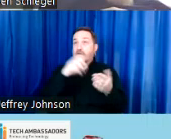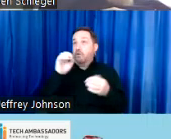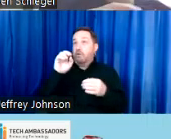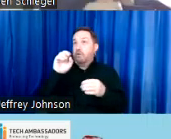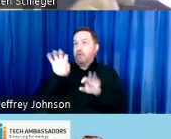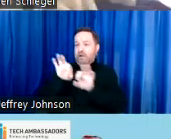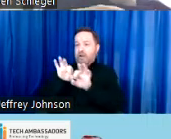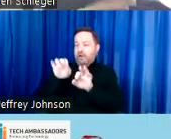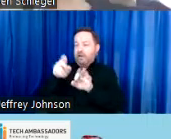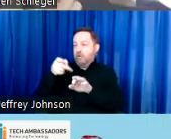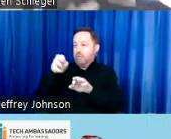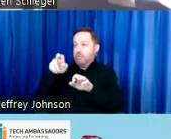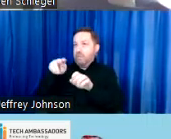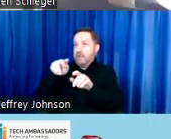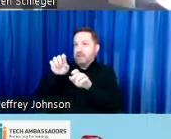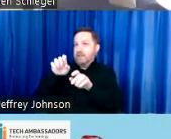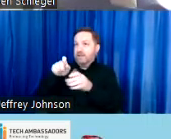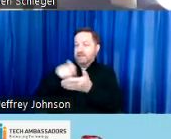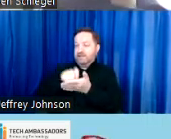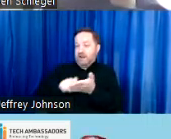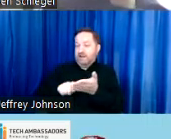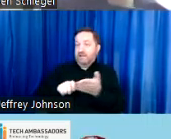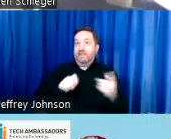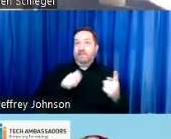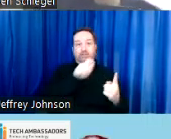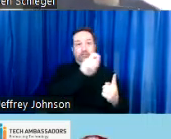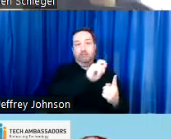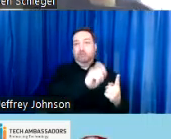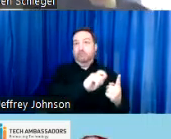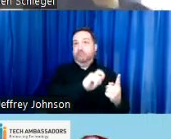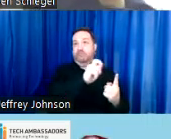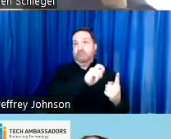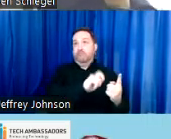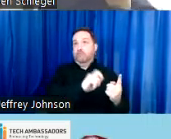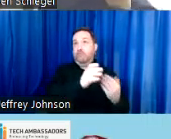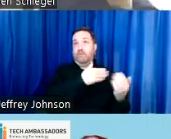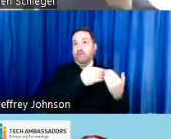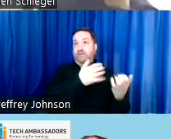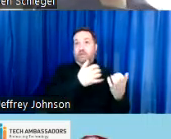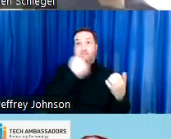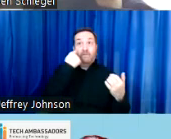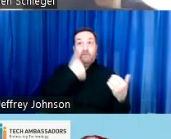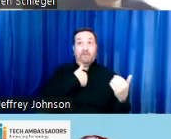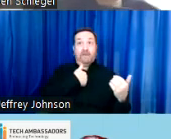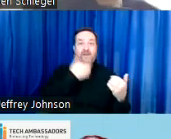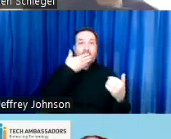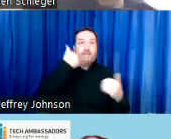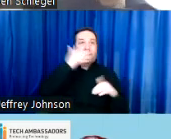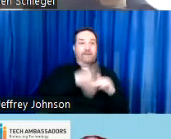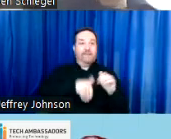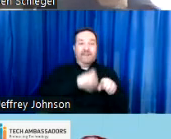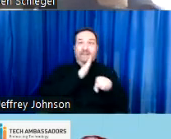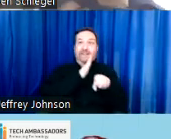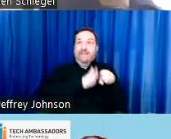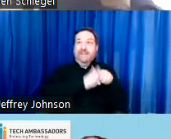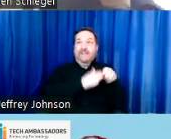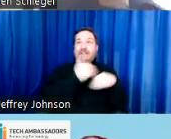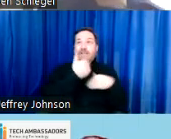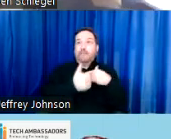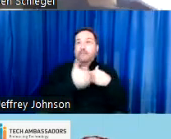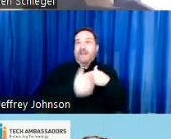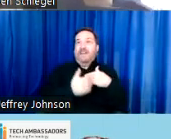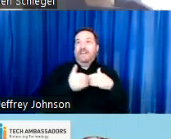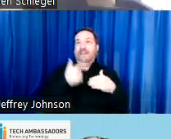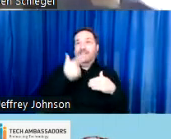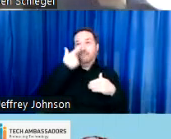to scratch down whatever you want. For me personally, it's been better than sliced bread because it's fundamentally